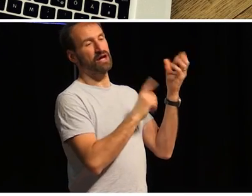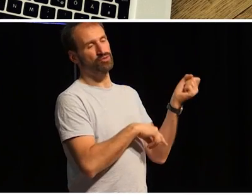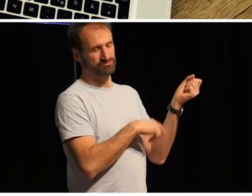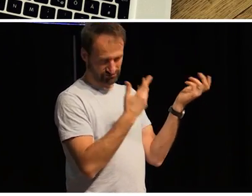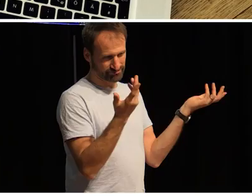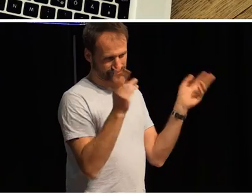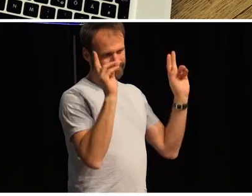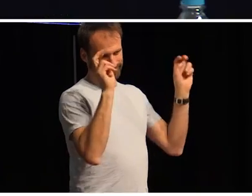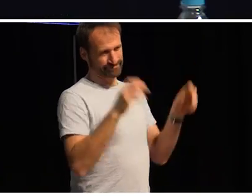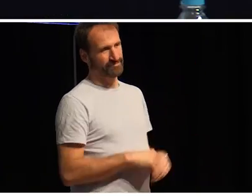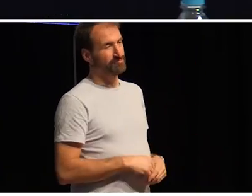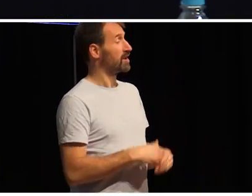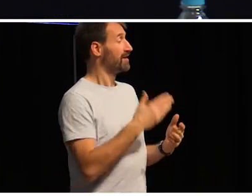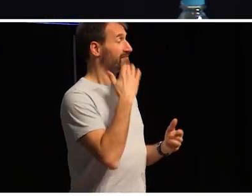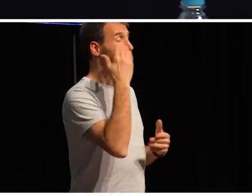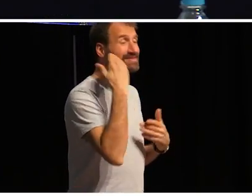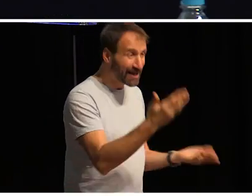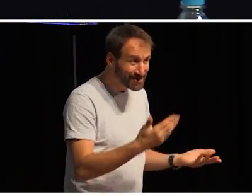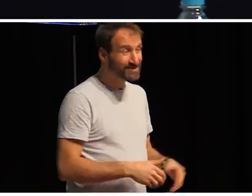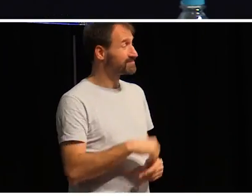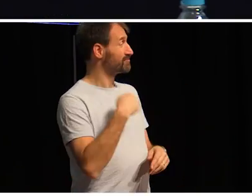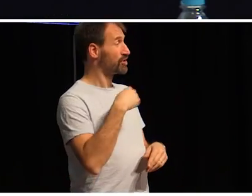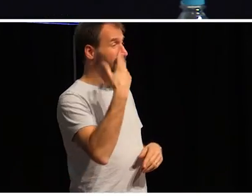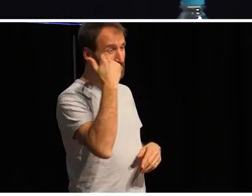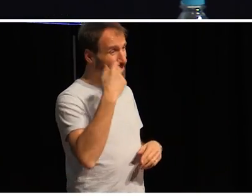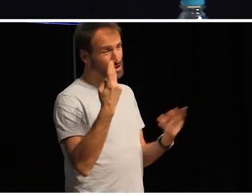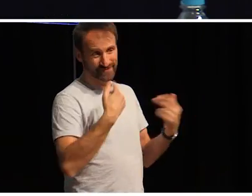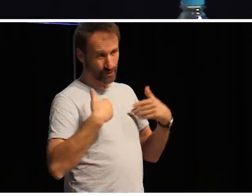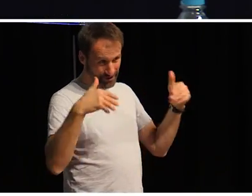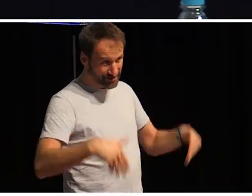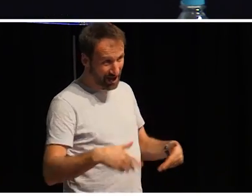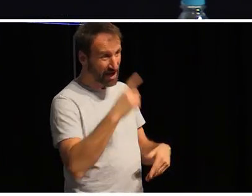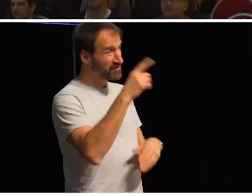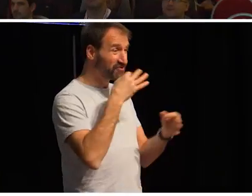I'll be around until noon for any questions if you might have. Thanks a lot.